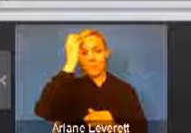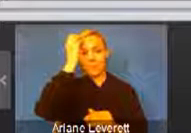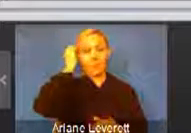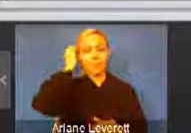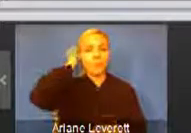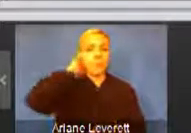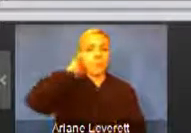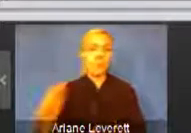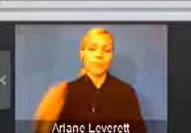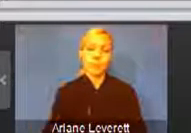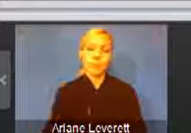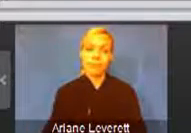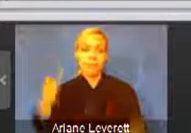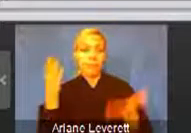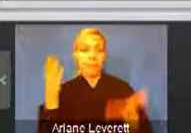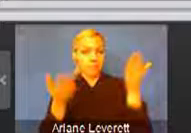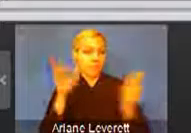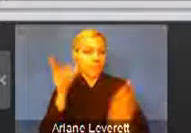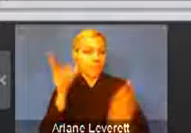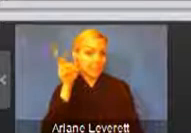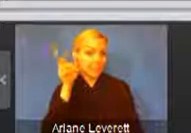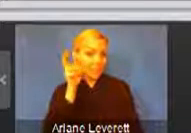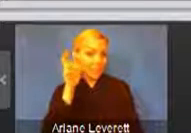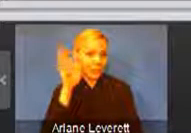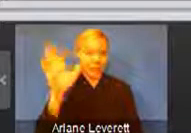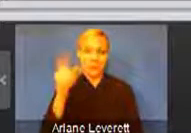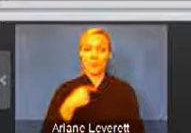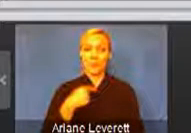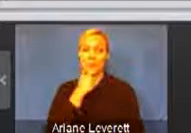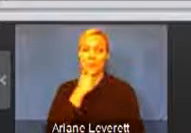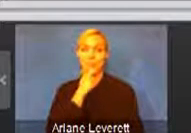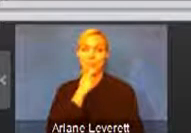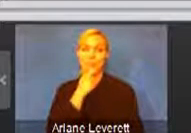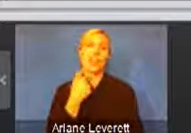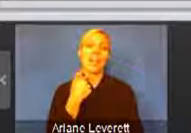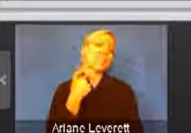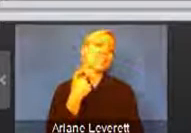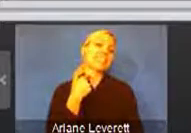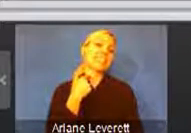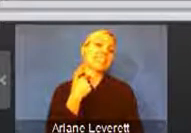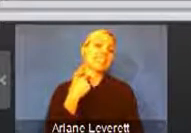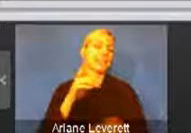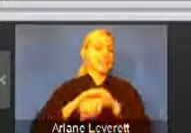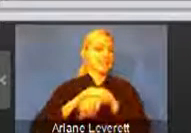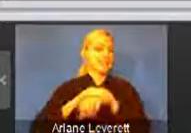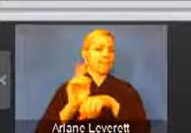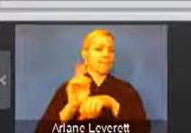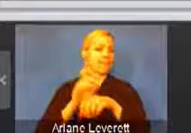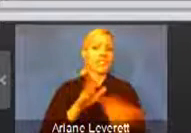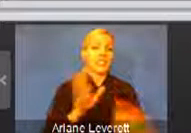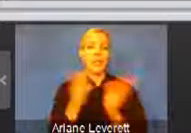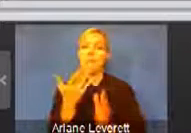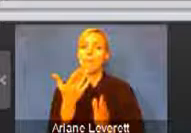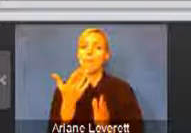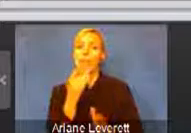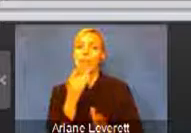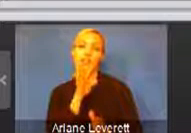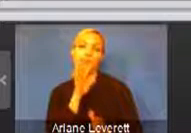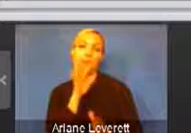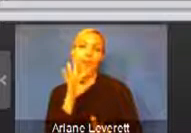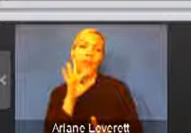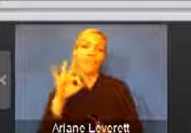Well, maybe you can hear English is not my mother language, and normally I prefer to talk in French while